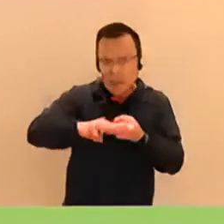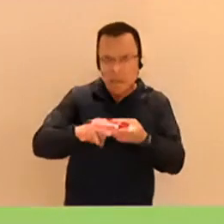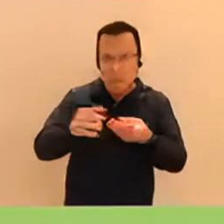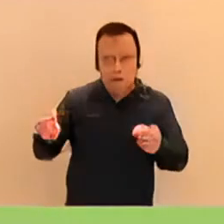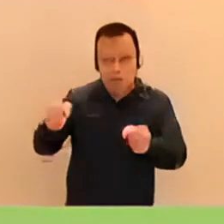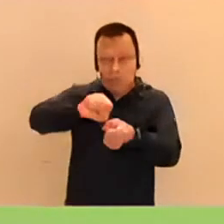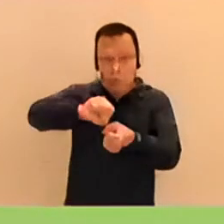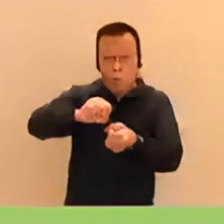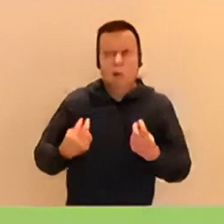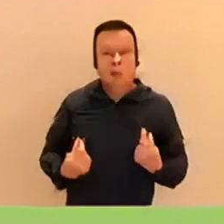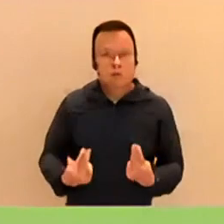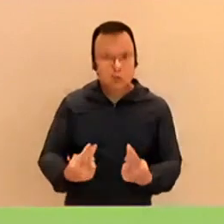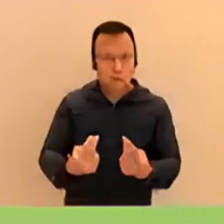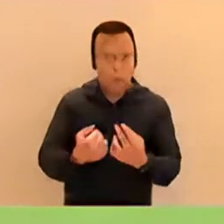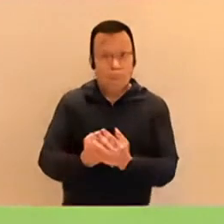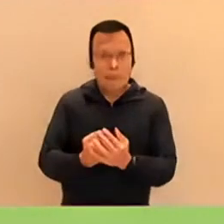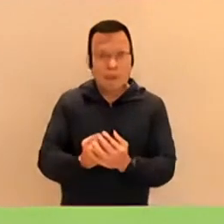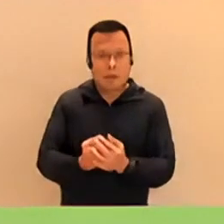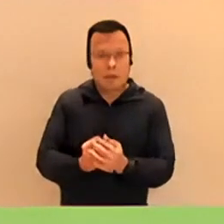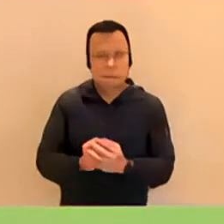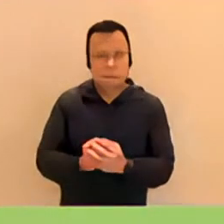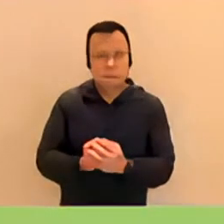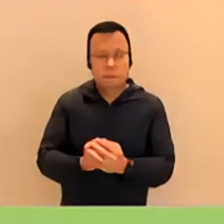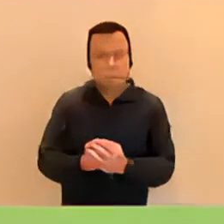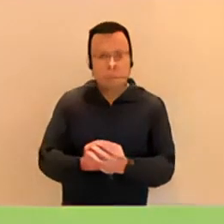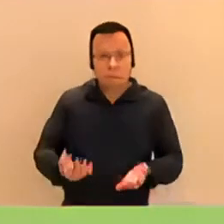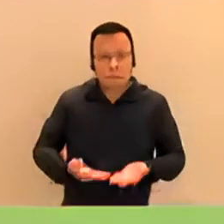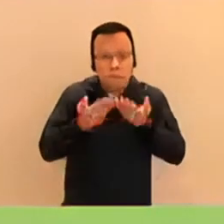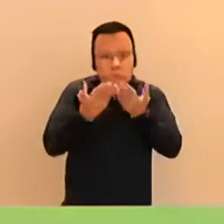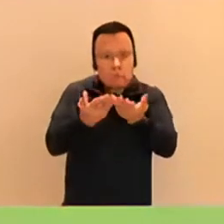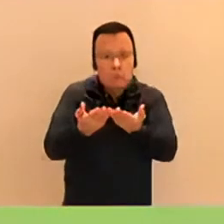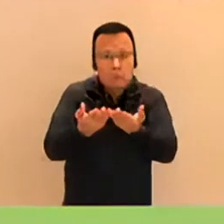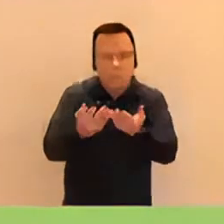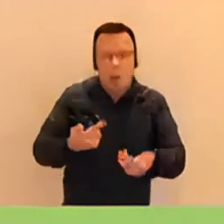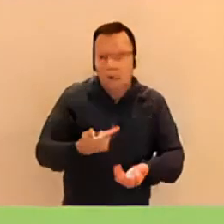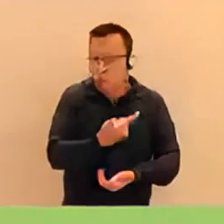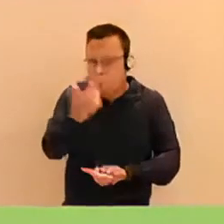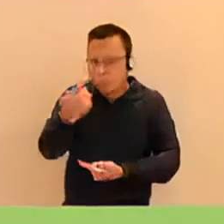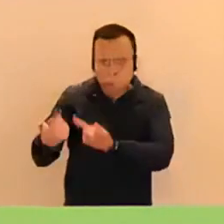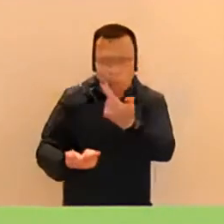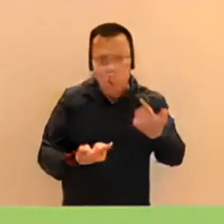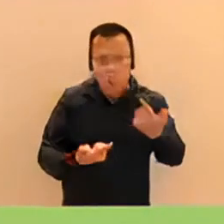provided to existing hiking trails to utilize the mountain